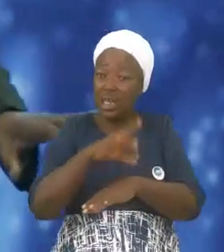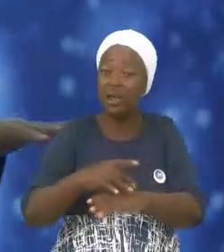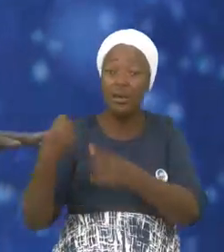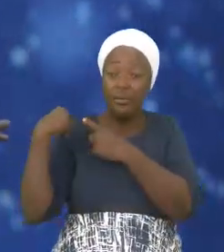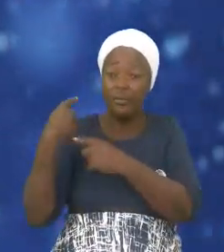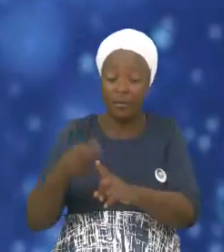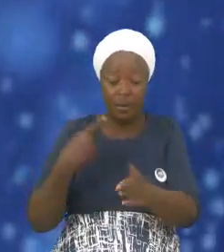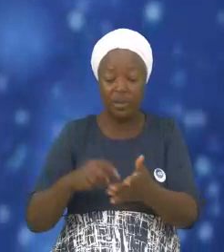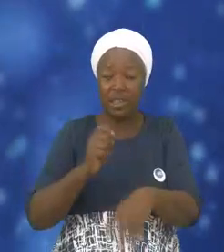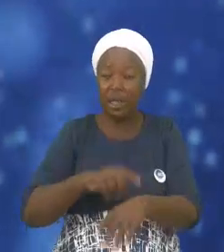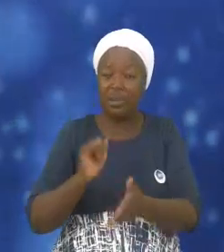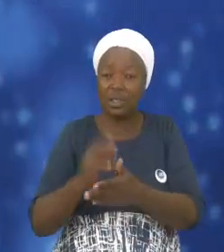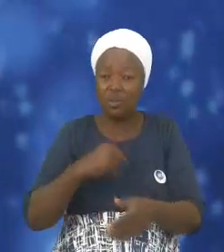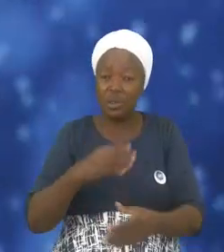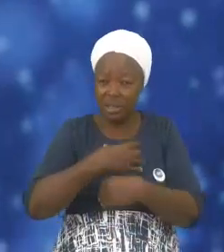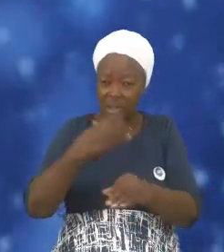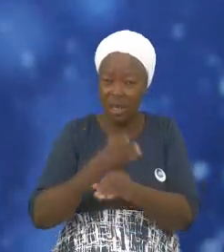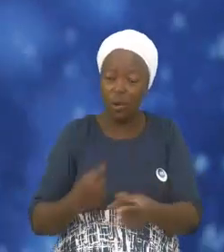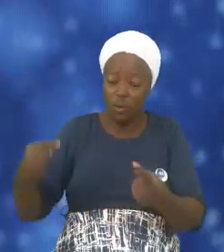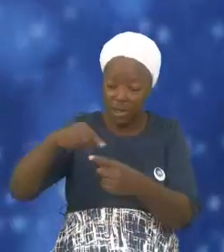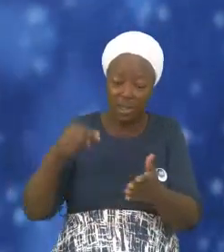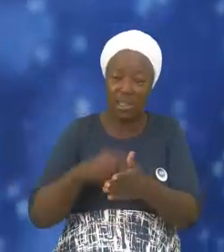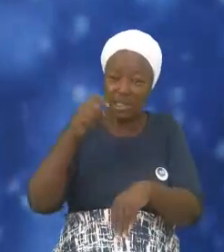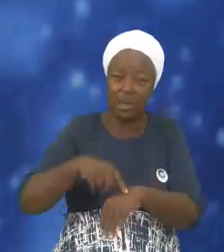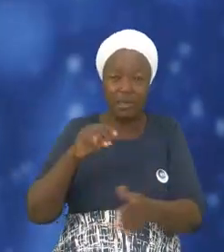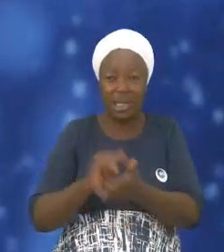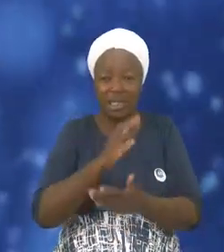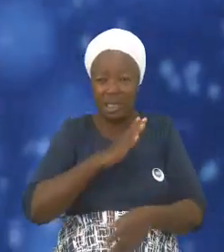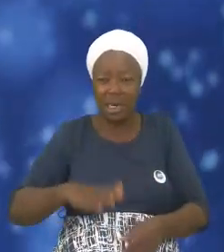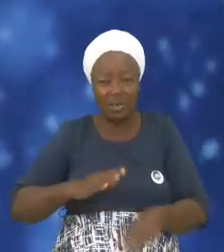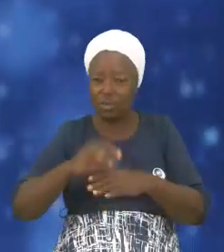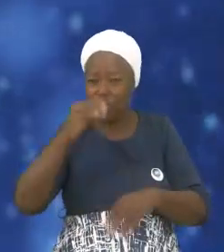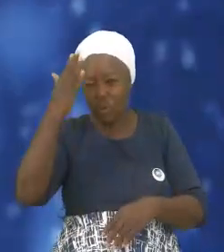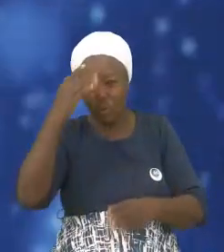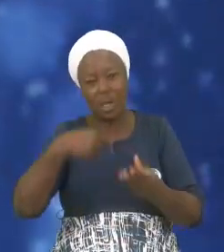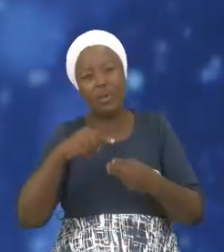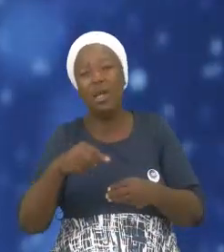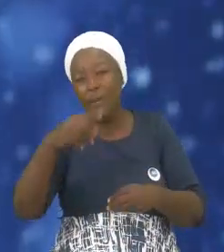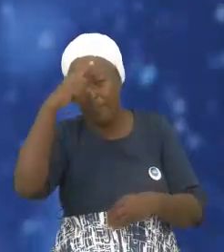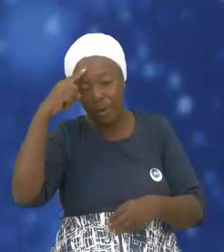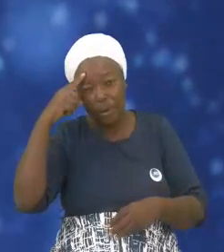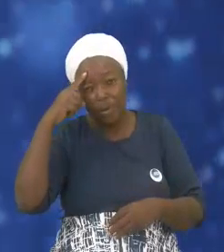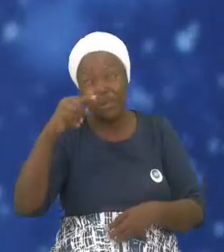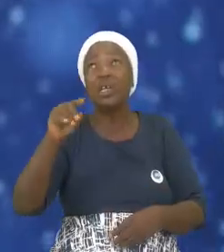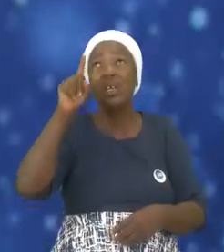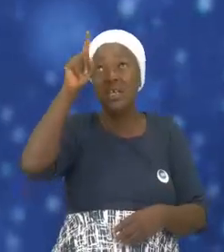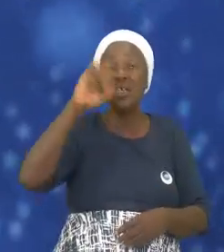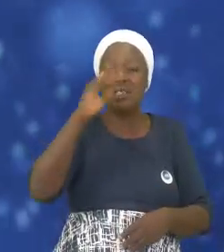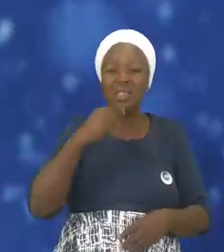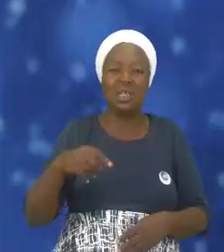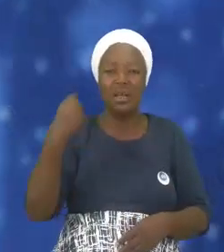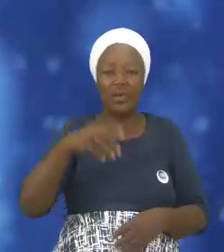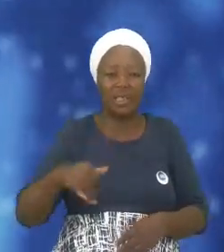created until this time that Christ did not know about, because he's everlasting. Is the Father